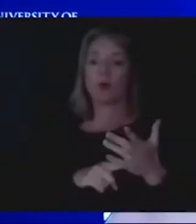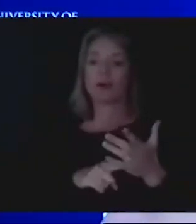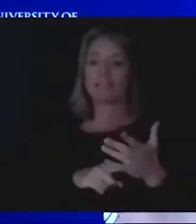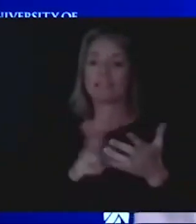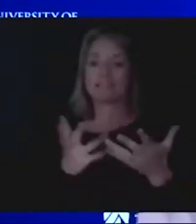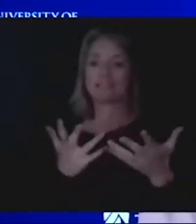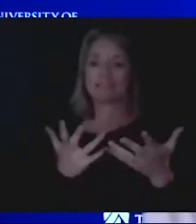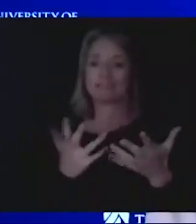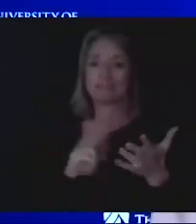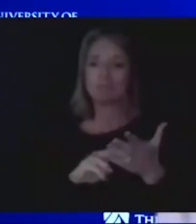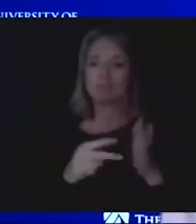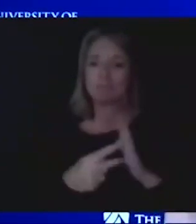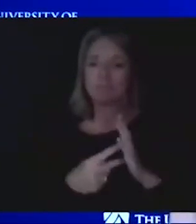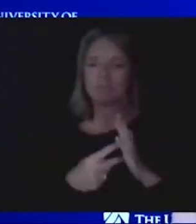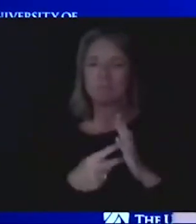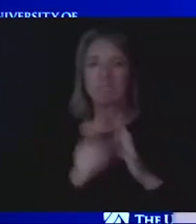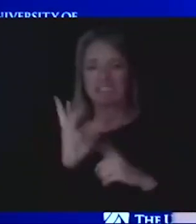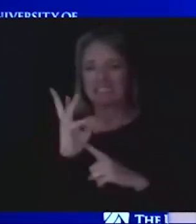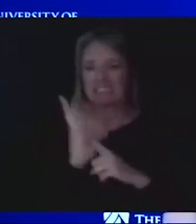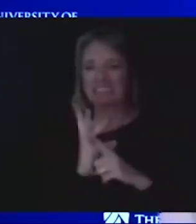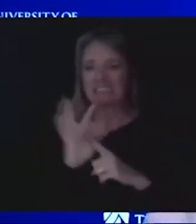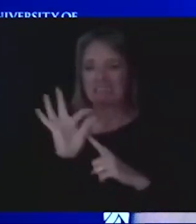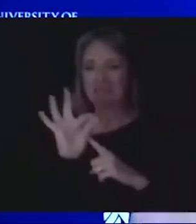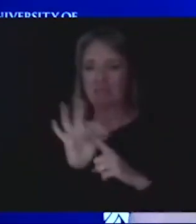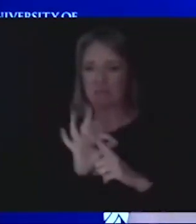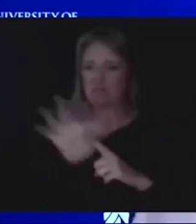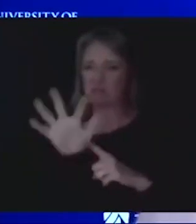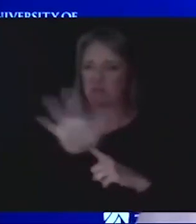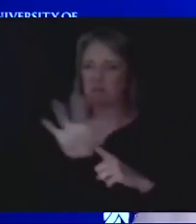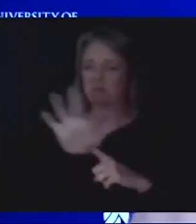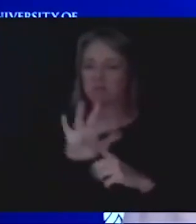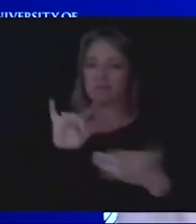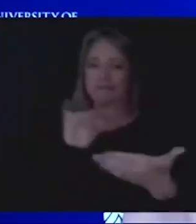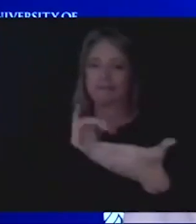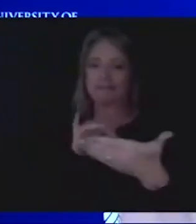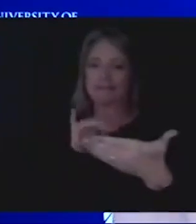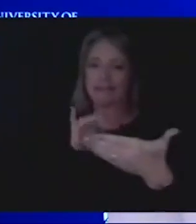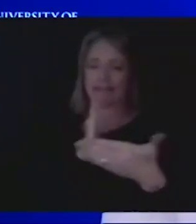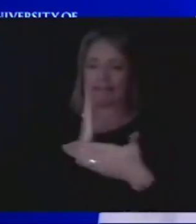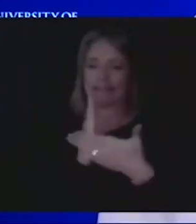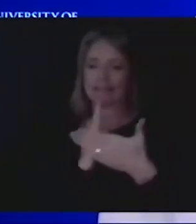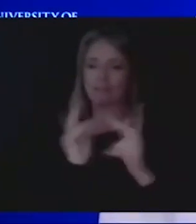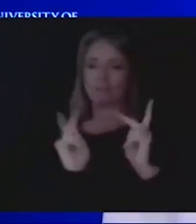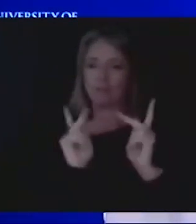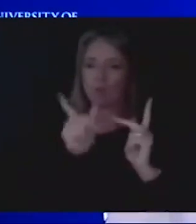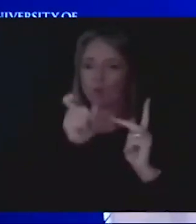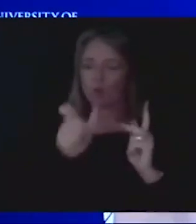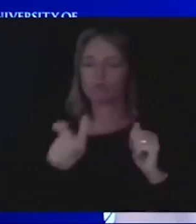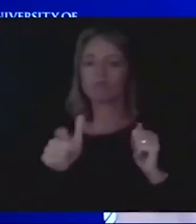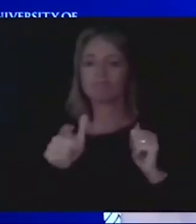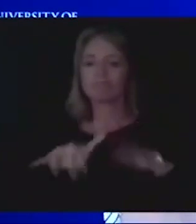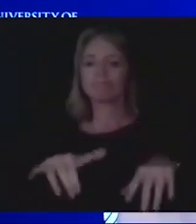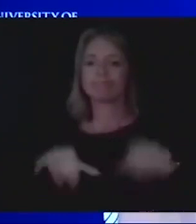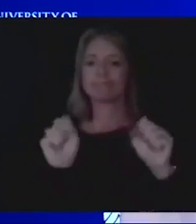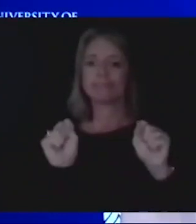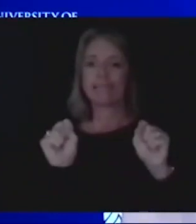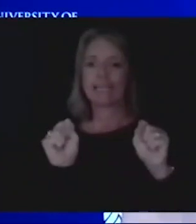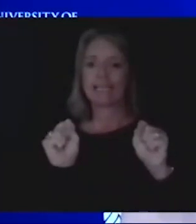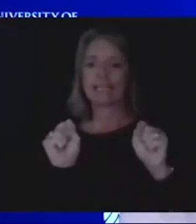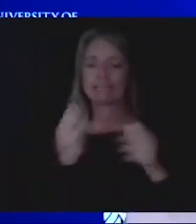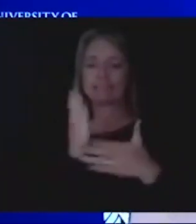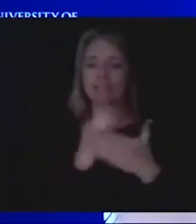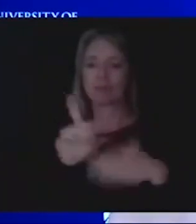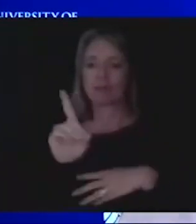out, 6 or 9 months ago? There was a study, and there were a lot of people who were taking some of the data, some of the